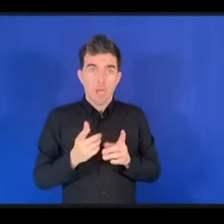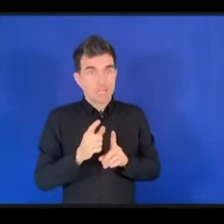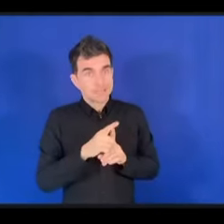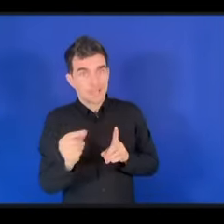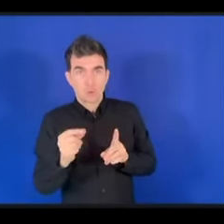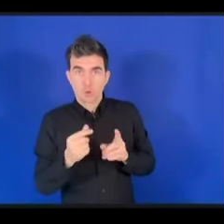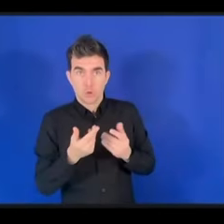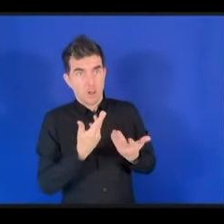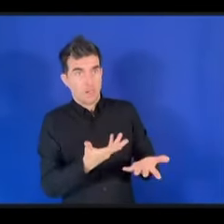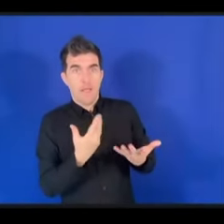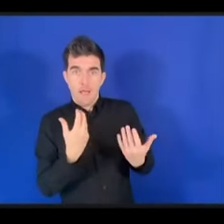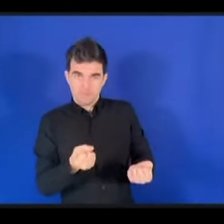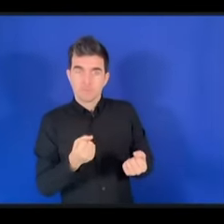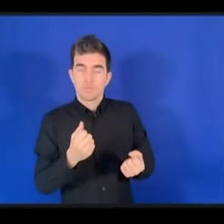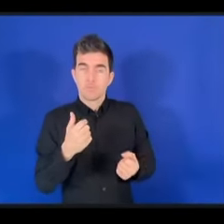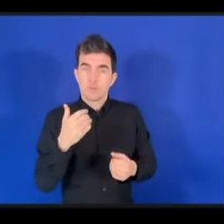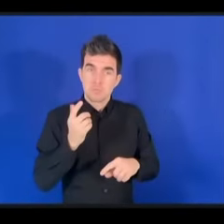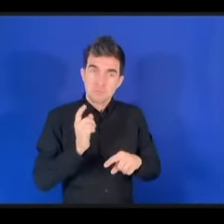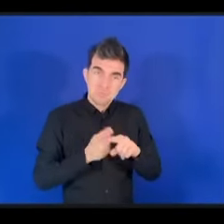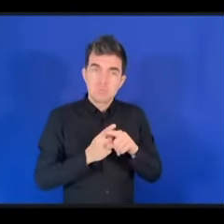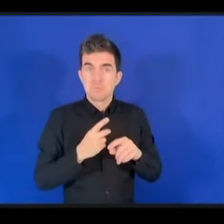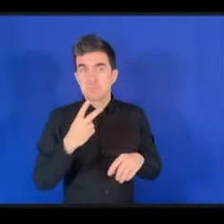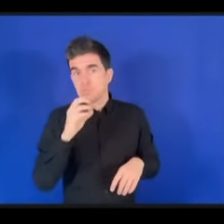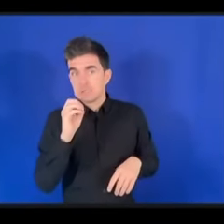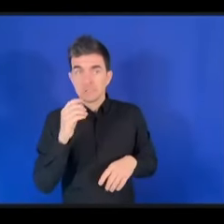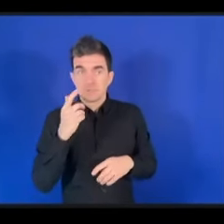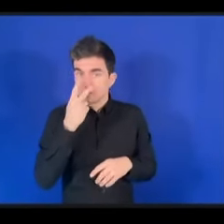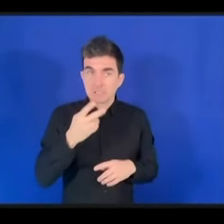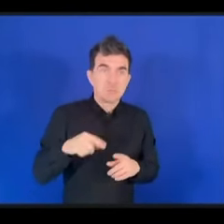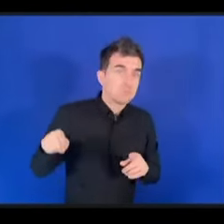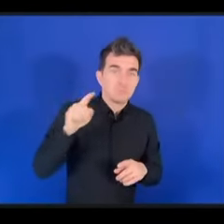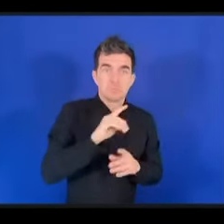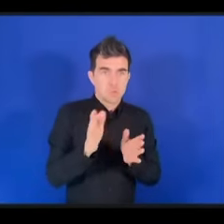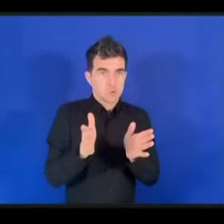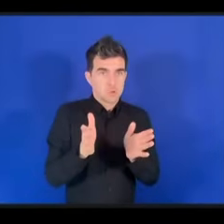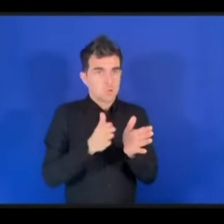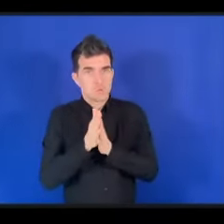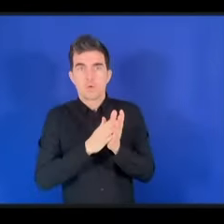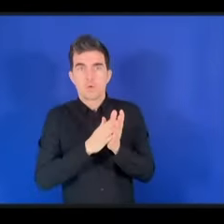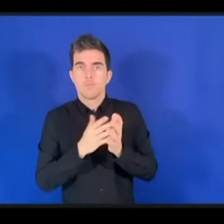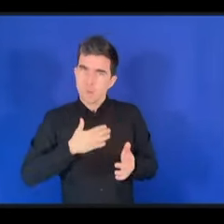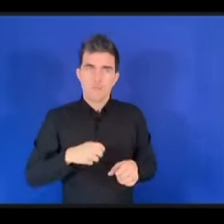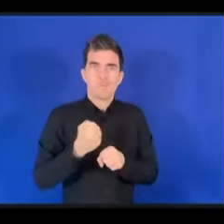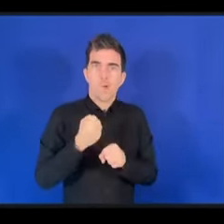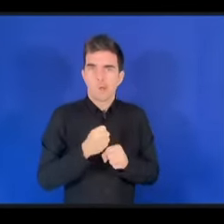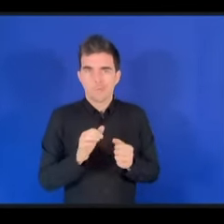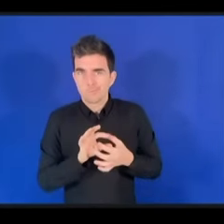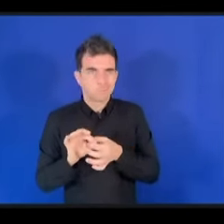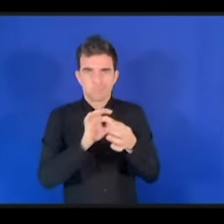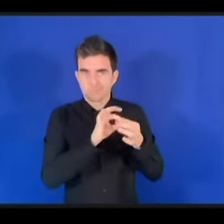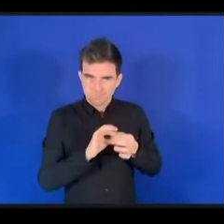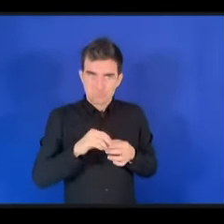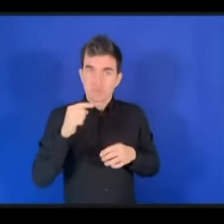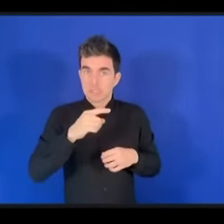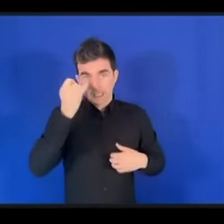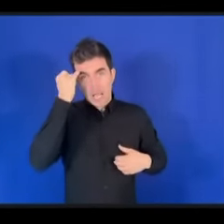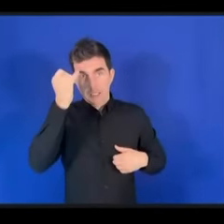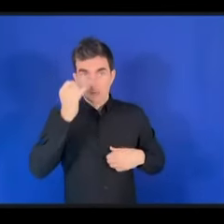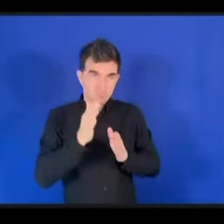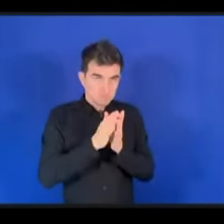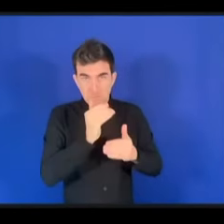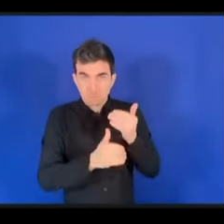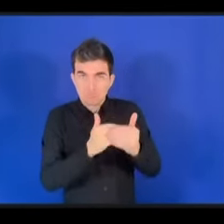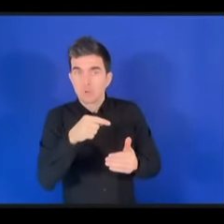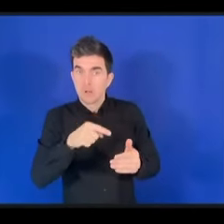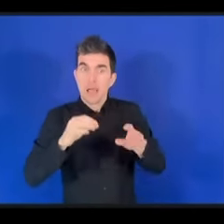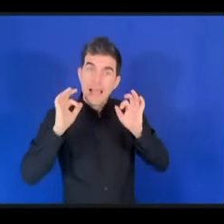together. The IGF process has not been perfect, but it provides a platform for all of us to make our voices heard, to share, to network,